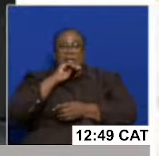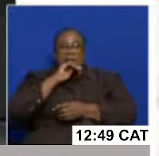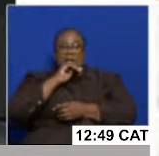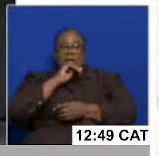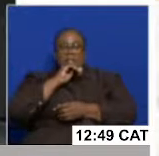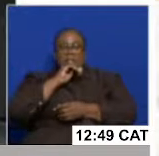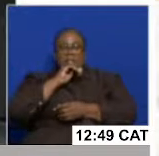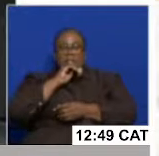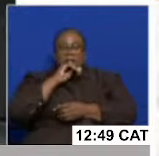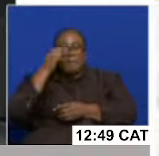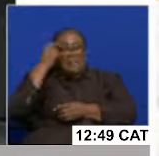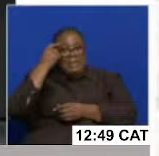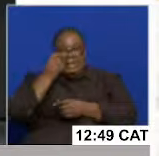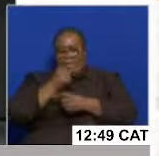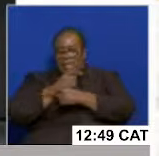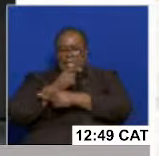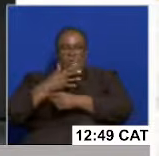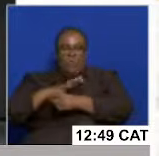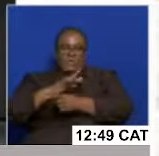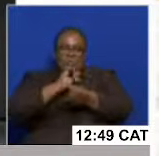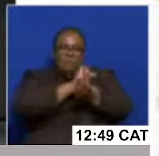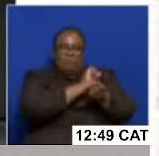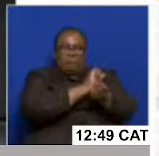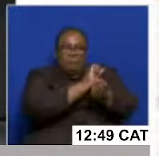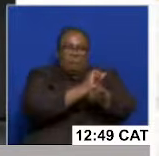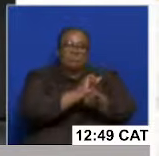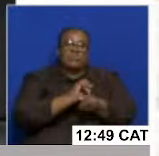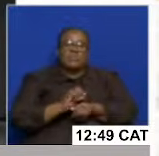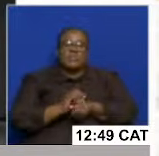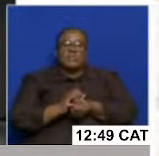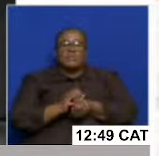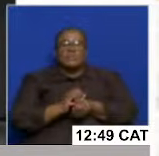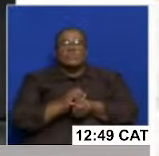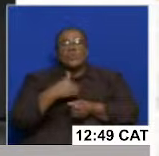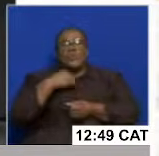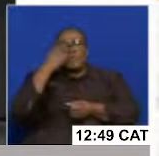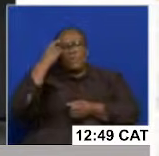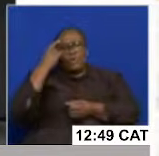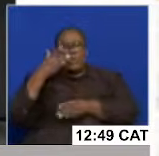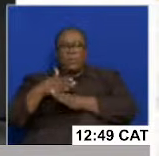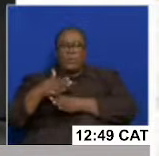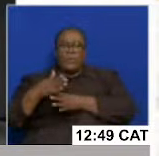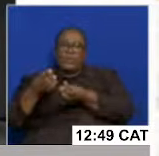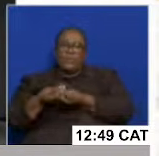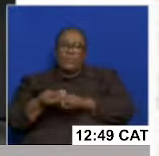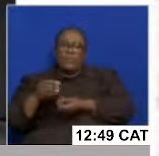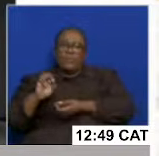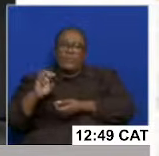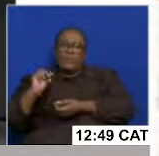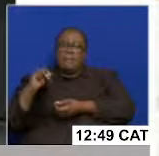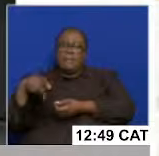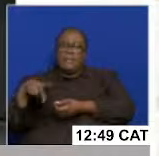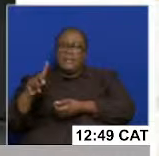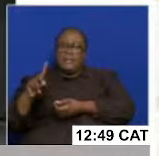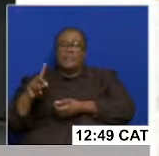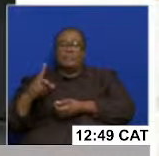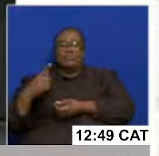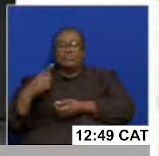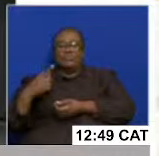And where she says to you, we think he's working with EMPD to get us out. What did you understand No, that to mean?